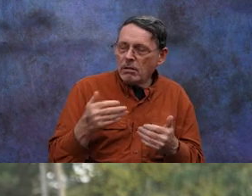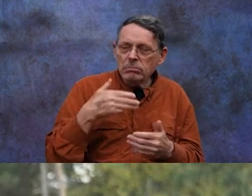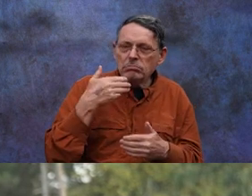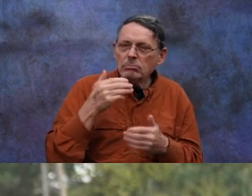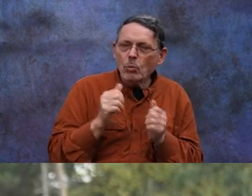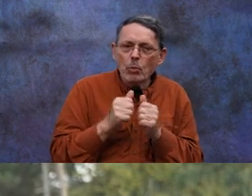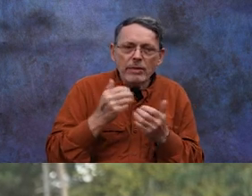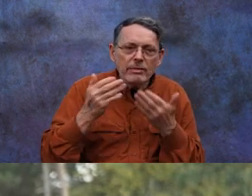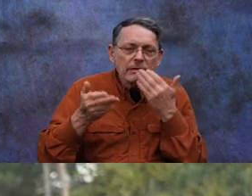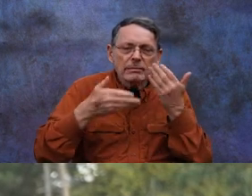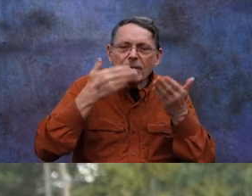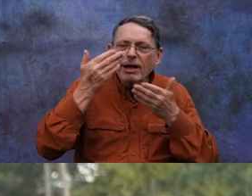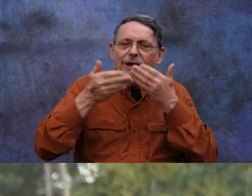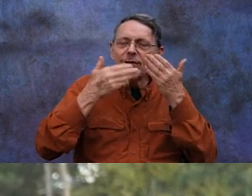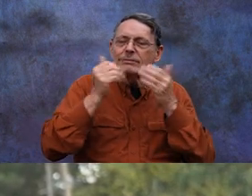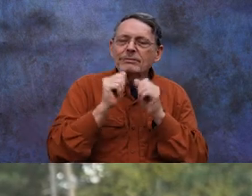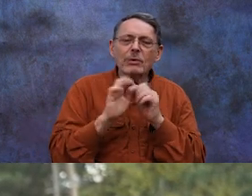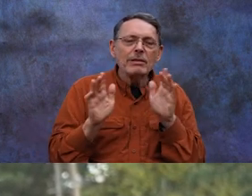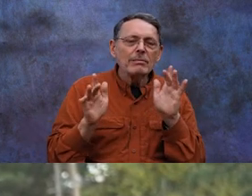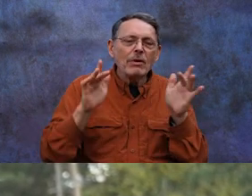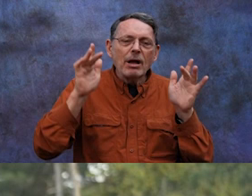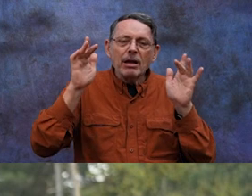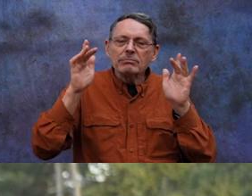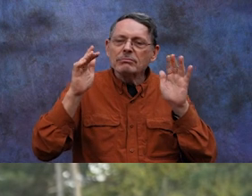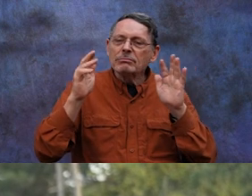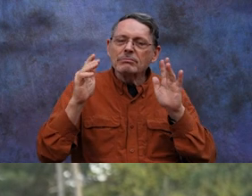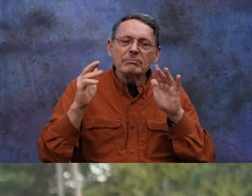smells, among the bright, among the dark,